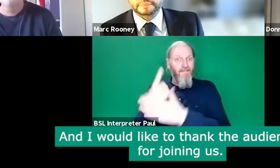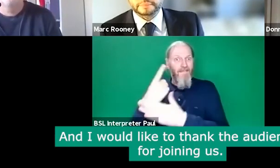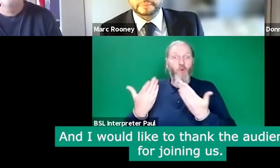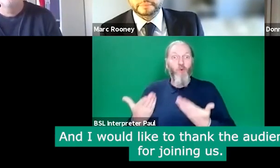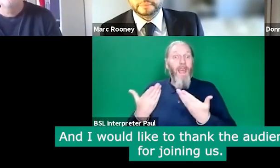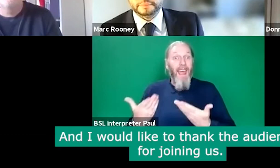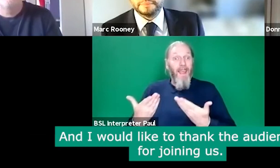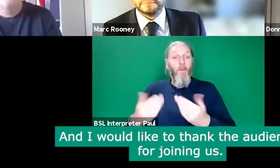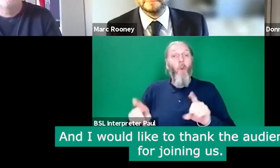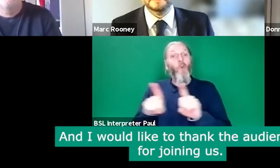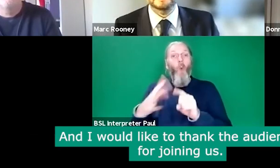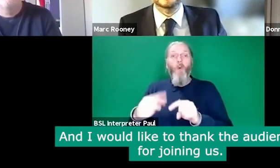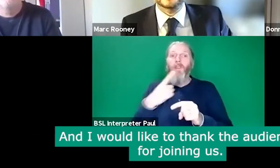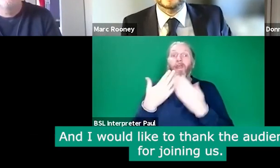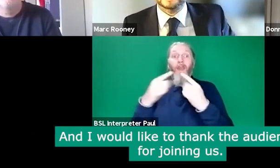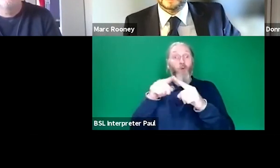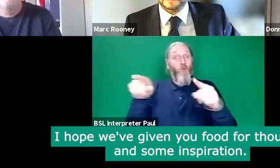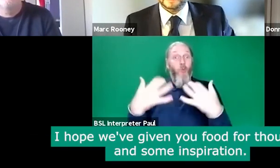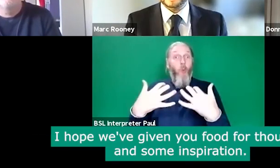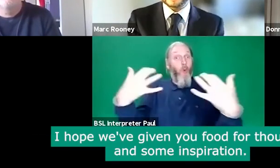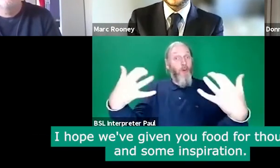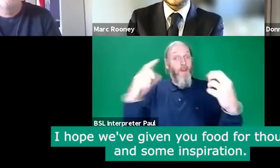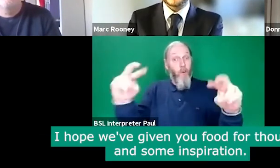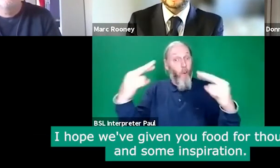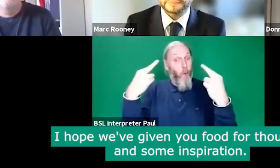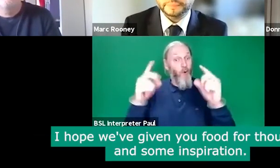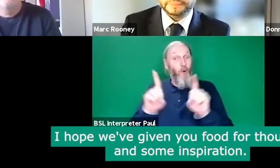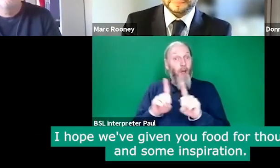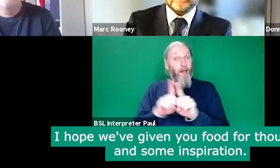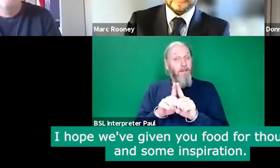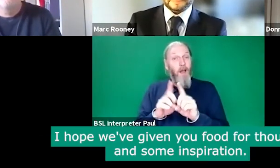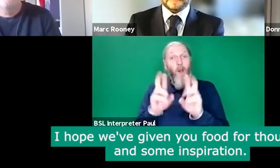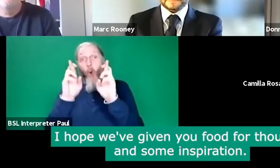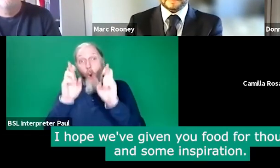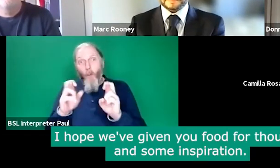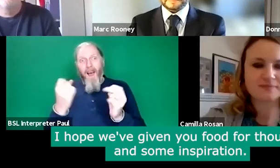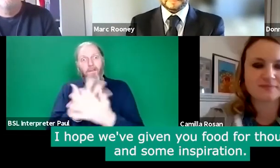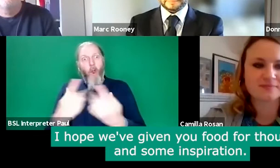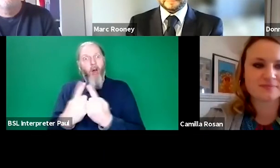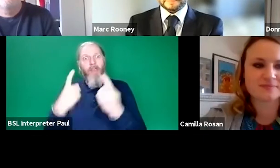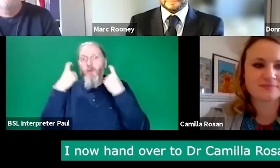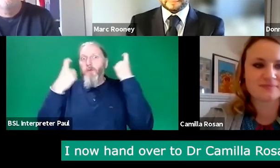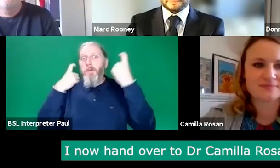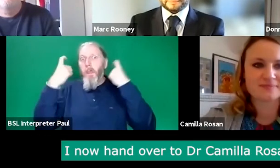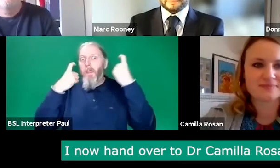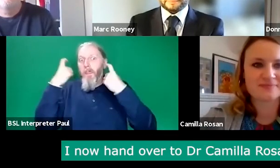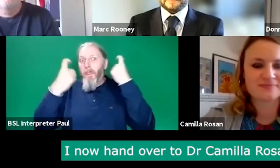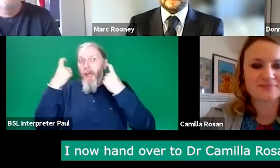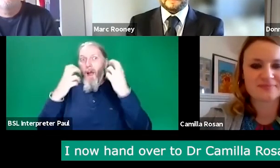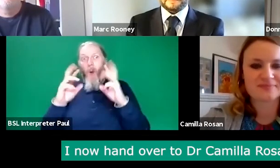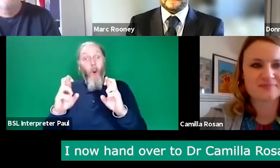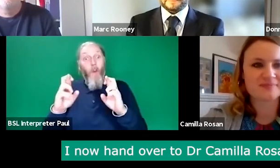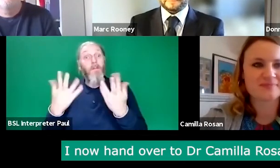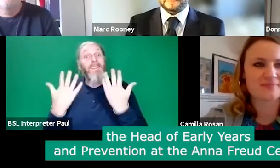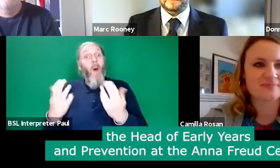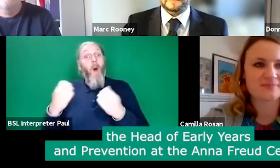I would like to thank the audience for joining us. I hope we've given you food for thought and some inspiration. I'll now hand over